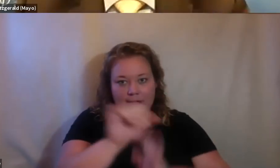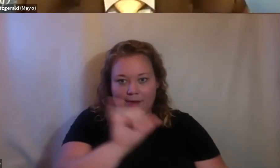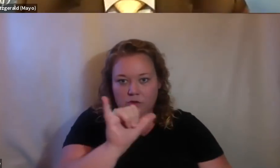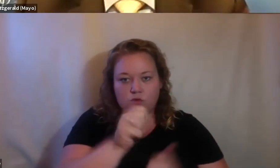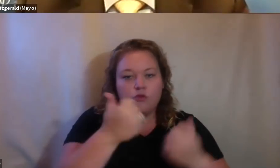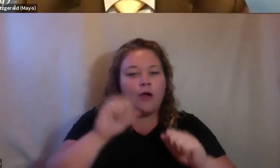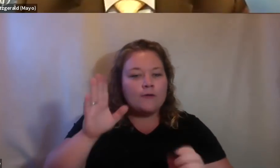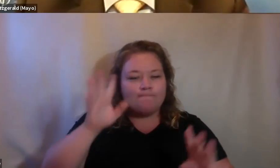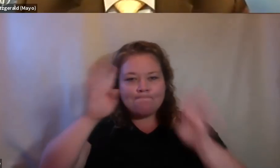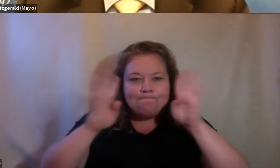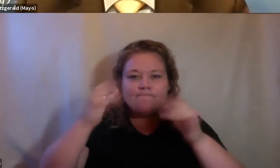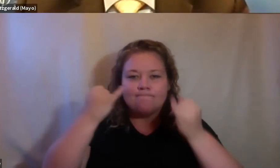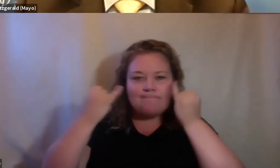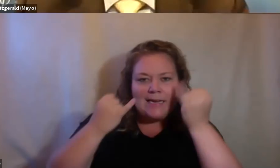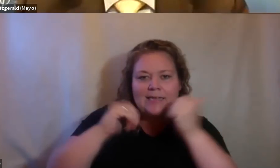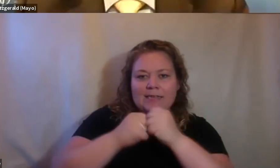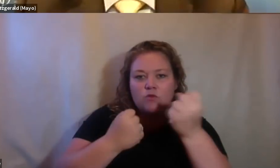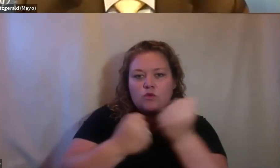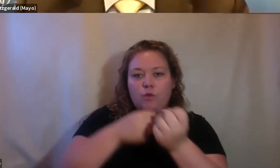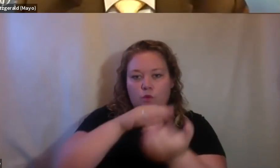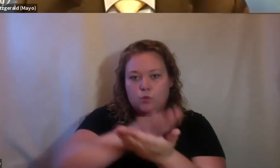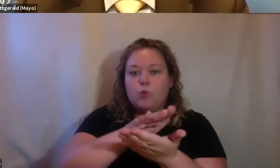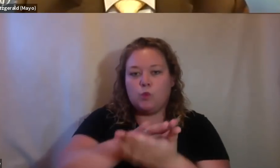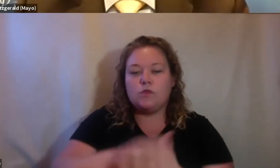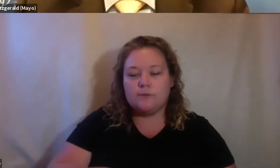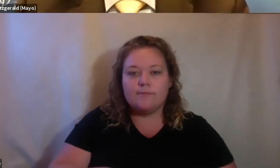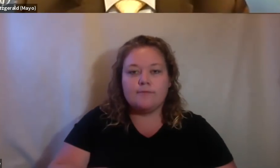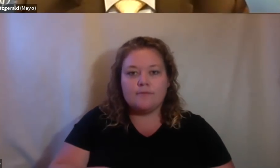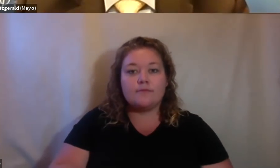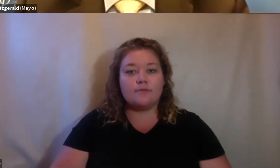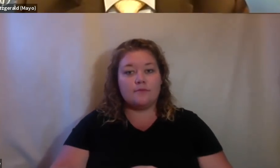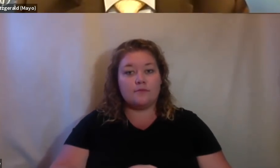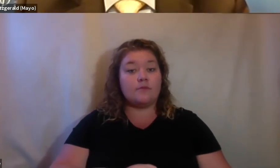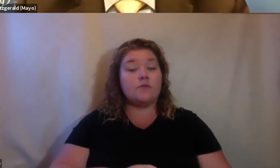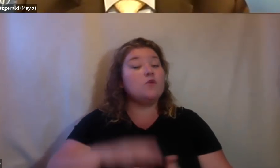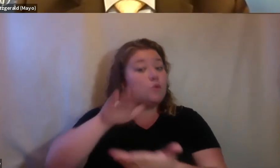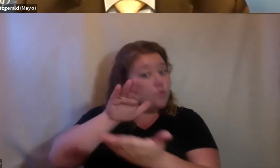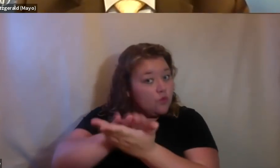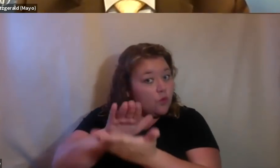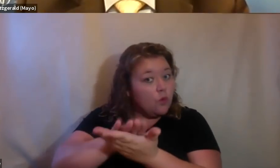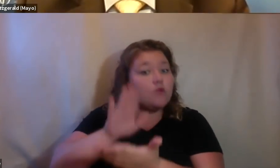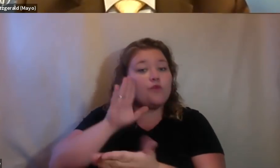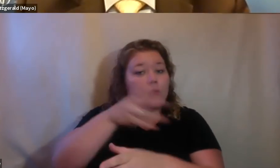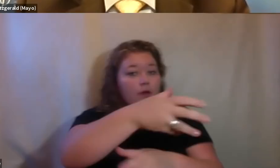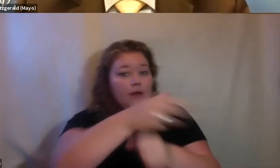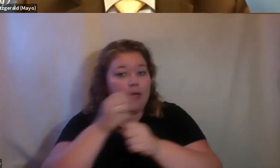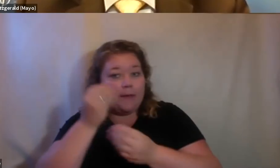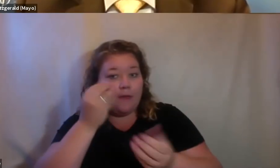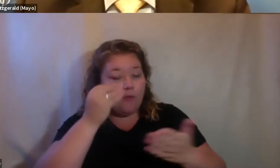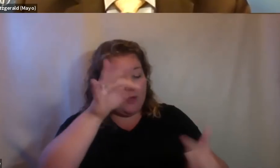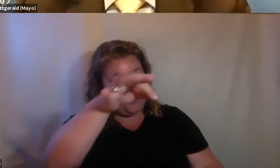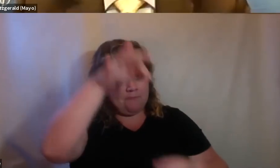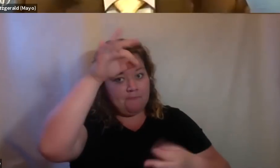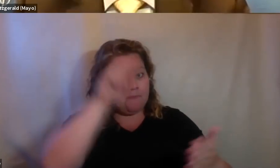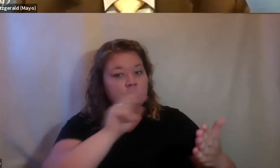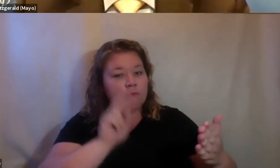think, that schools should receive the guidance and the recommendations just as everyone else in the community, and